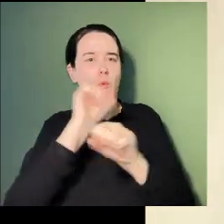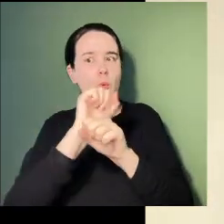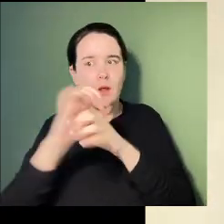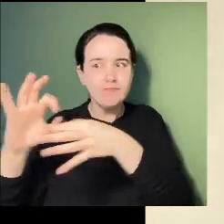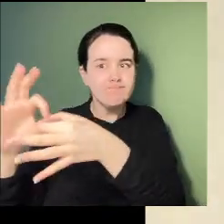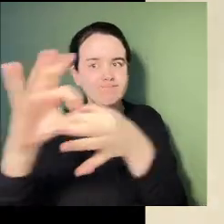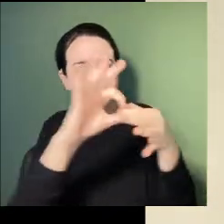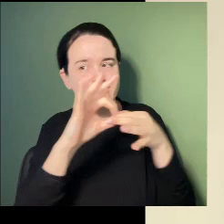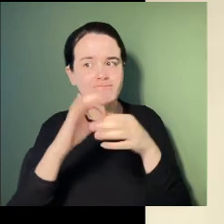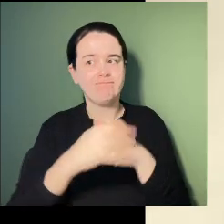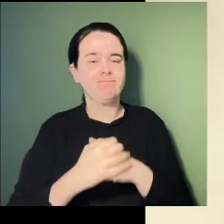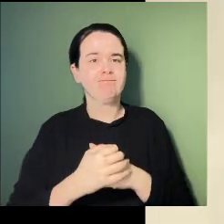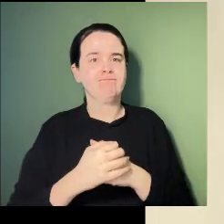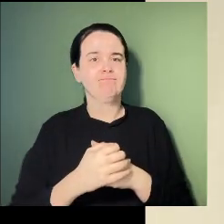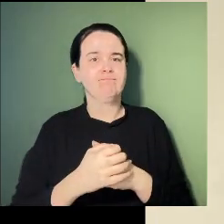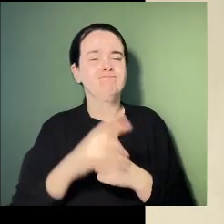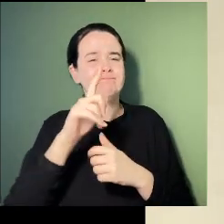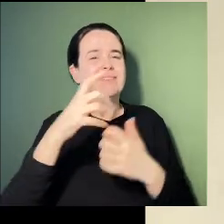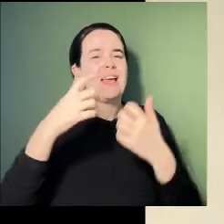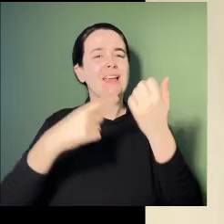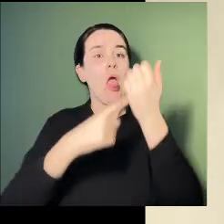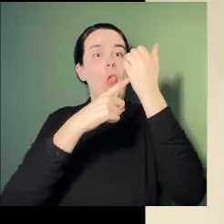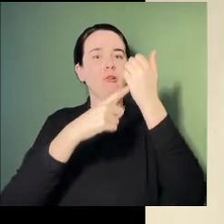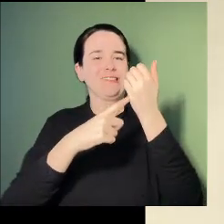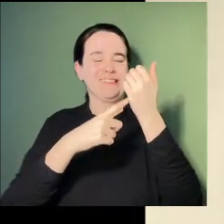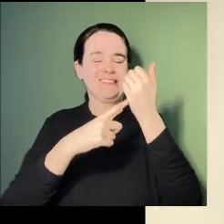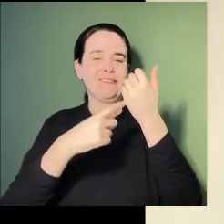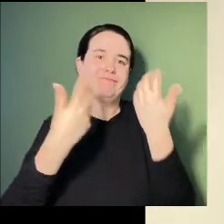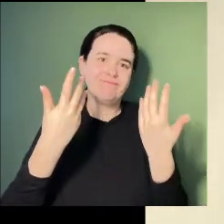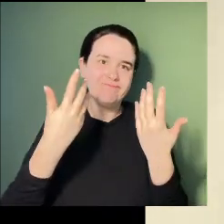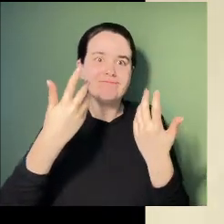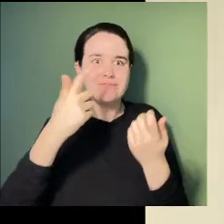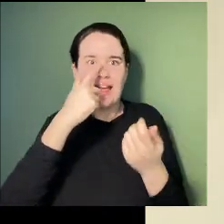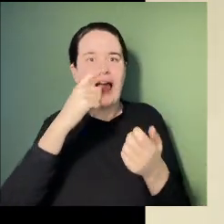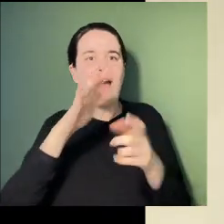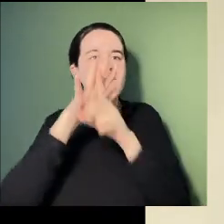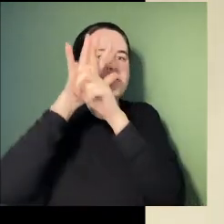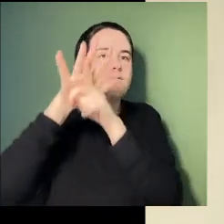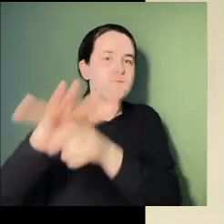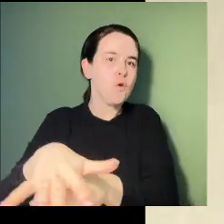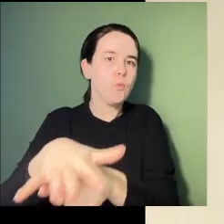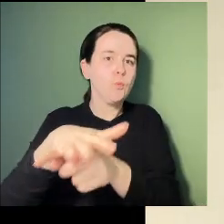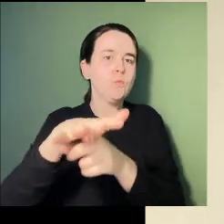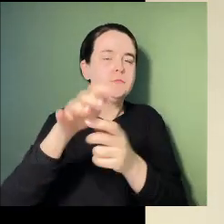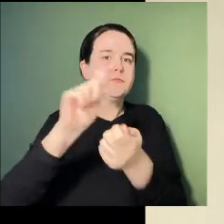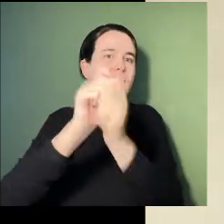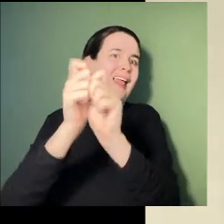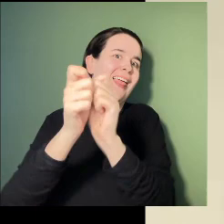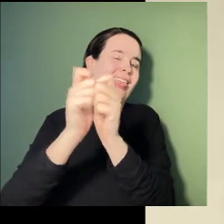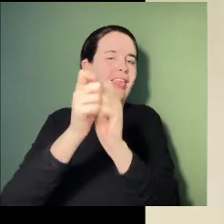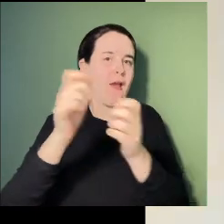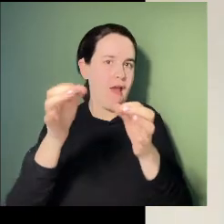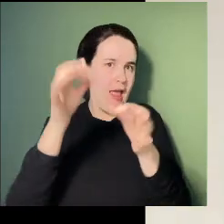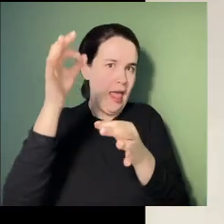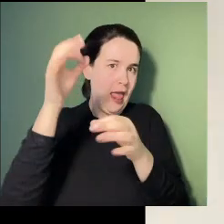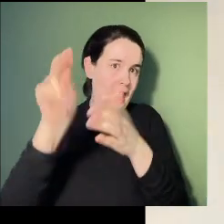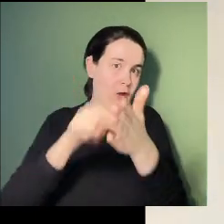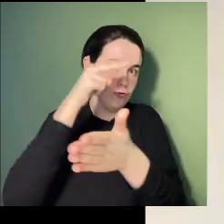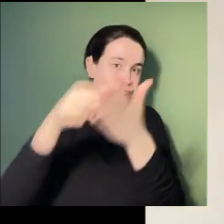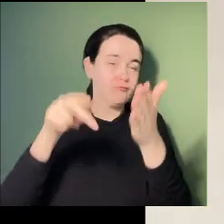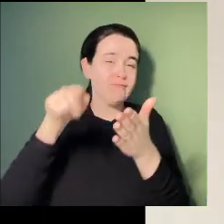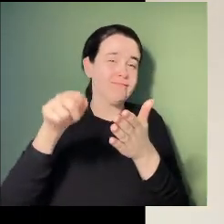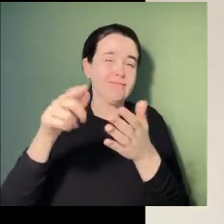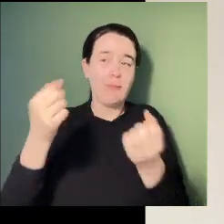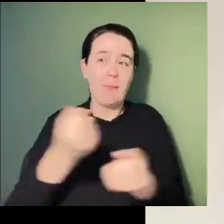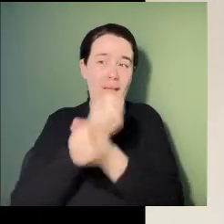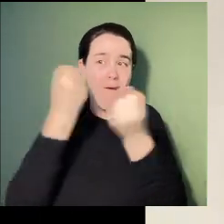dominance of technological tools and platforms in our globalized economy, as well as the omnipresence, will be a key influence